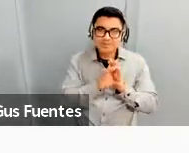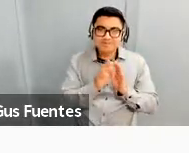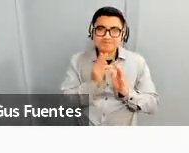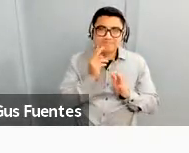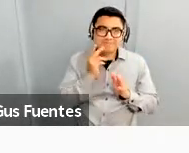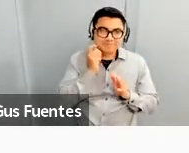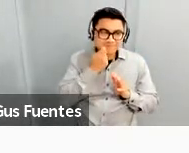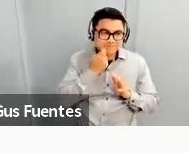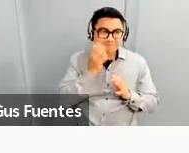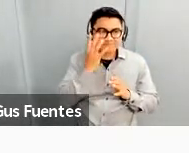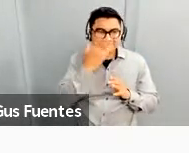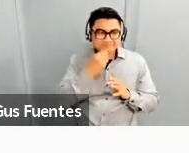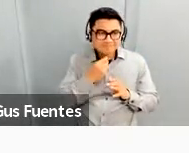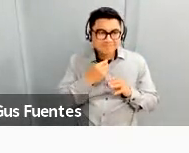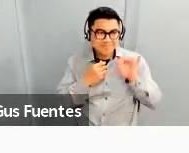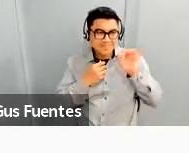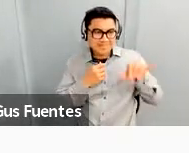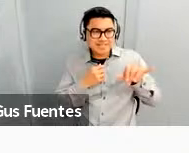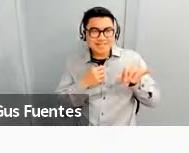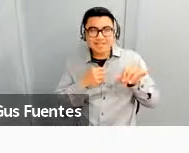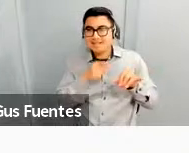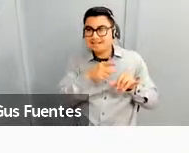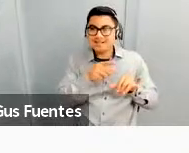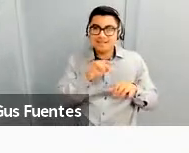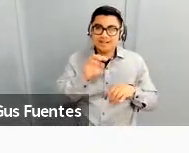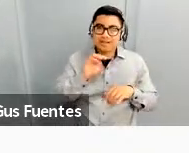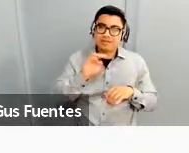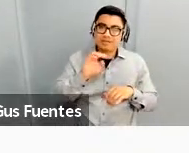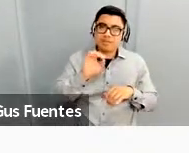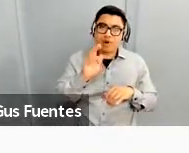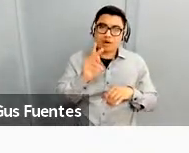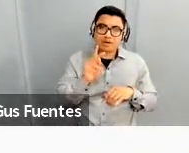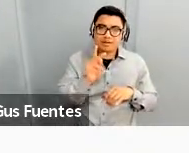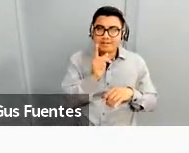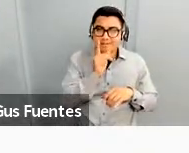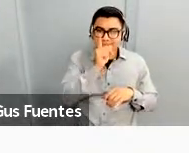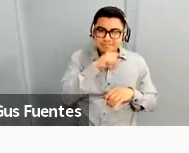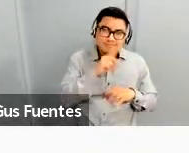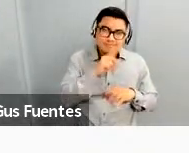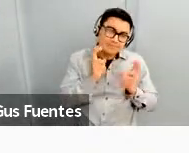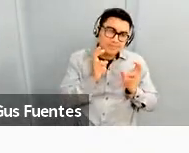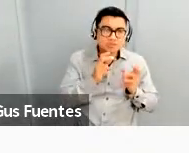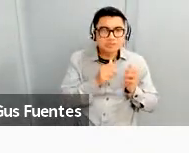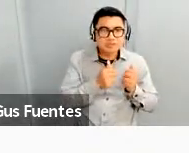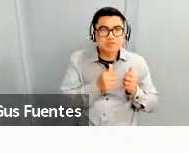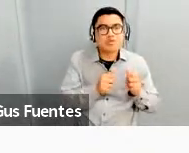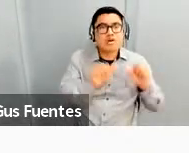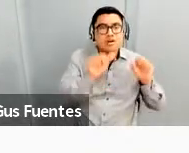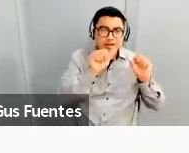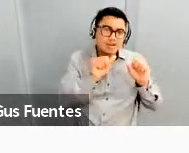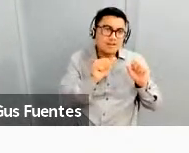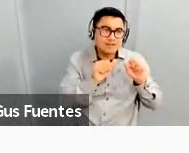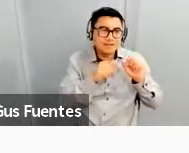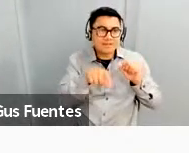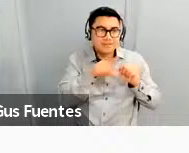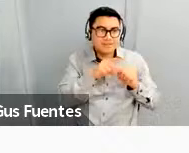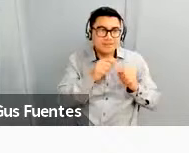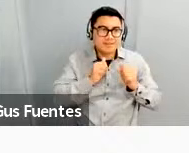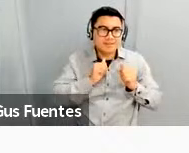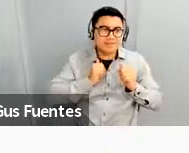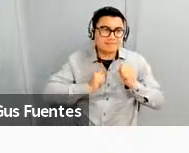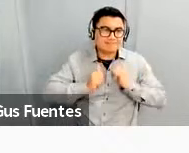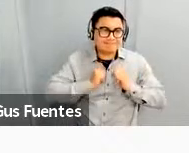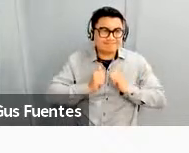This is our mock trial team at Ukiah High School here on the steps, and they had just finished the mock trial